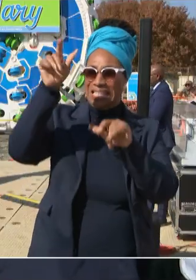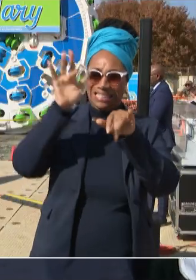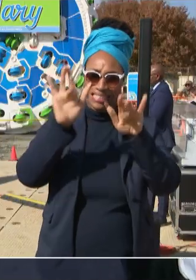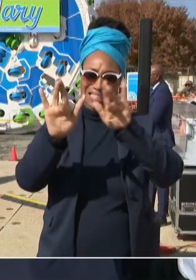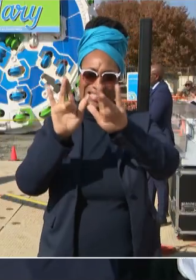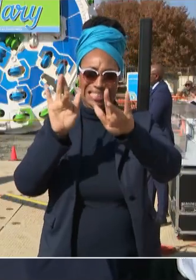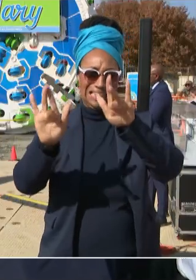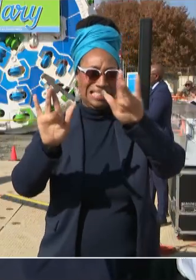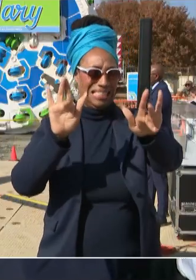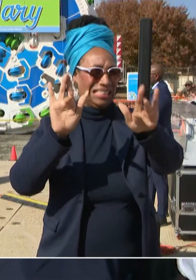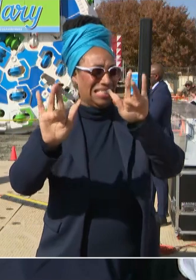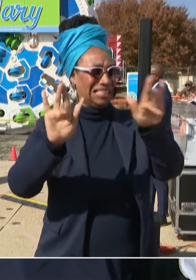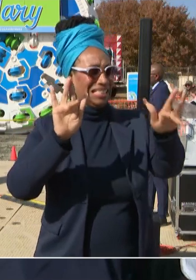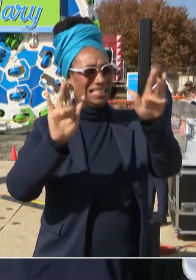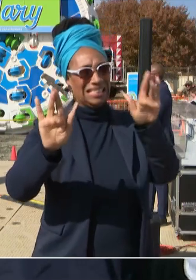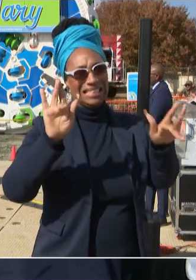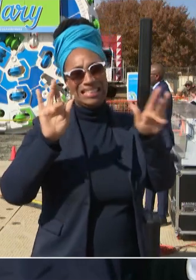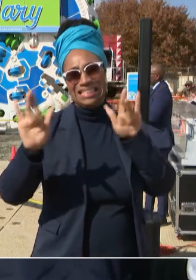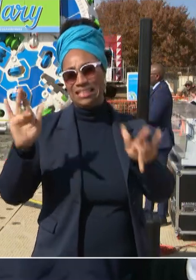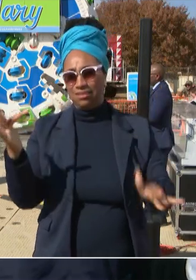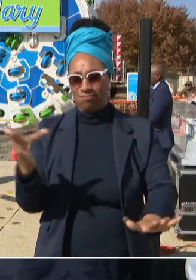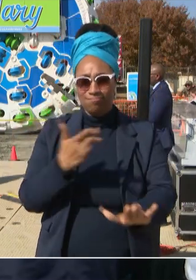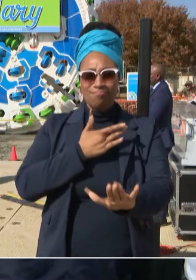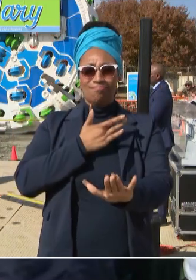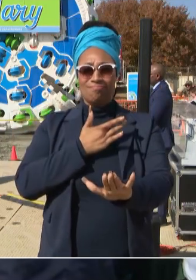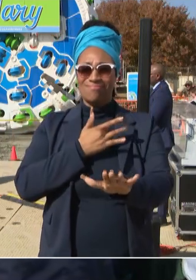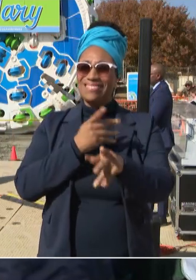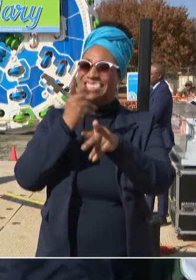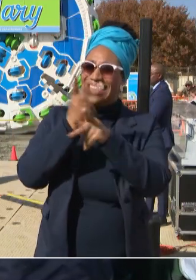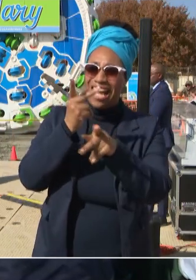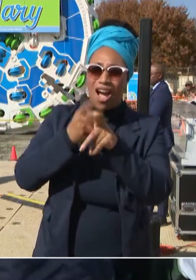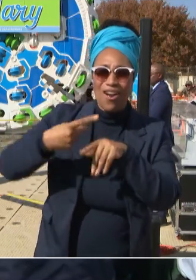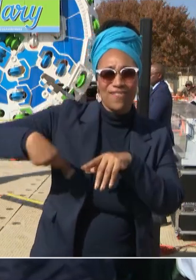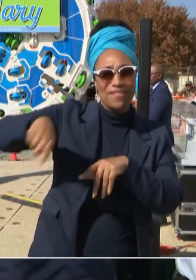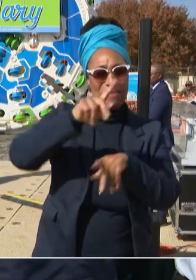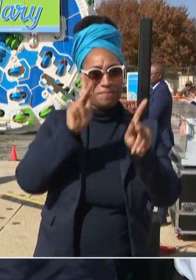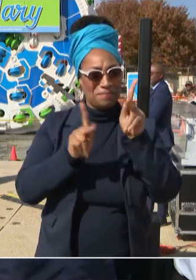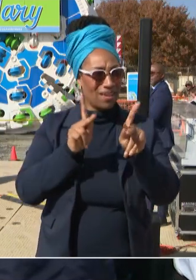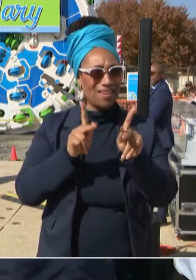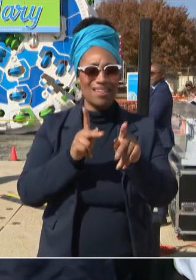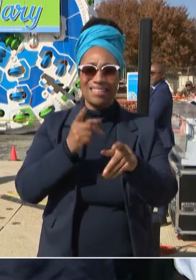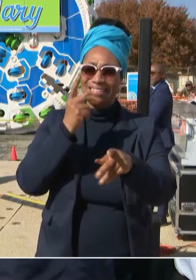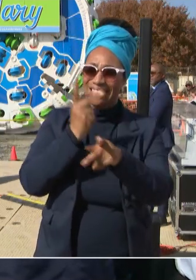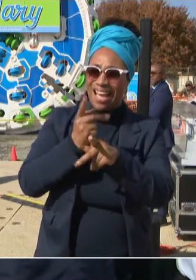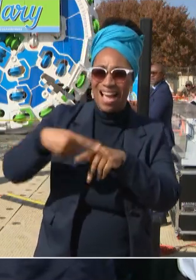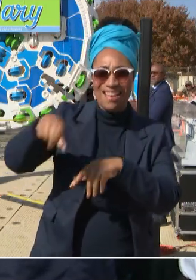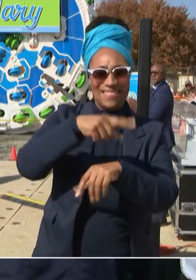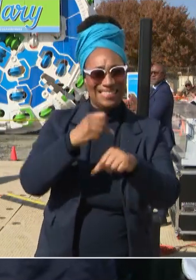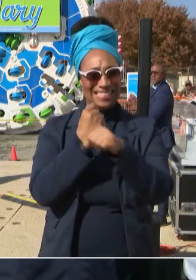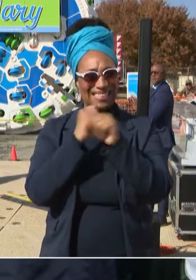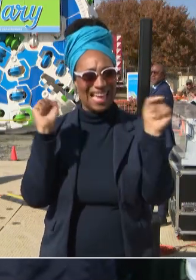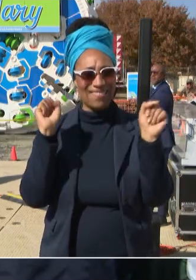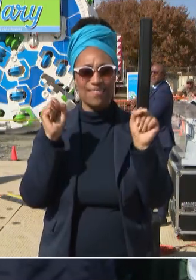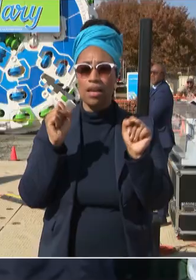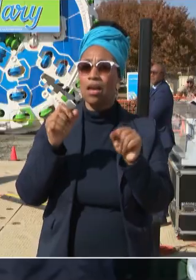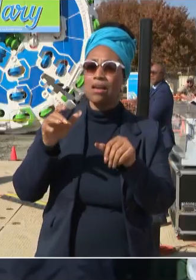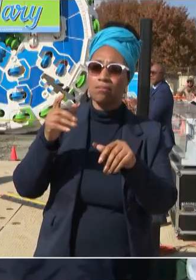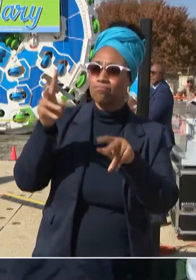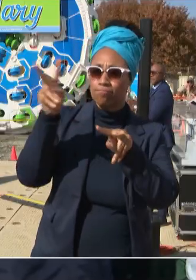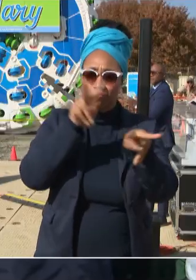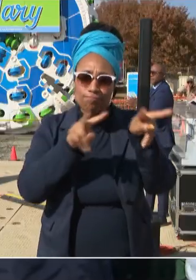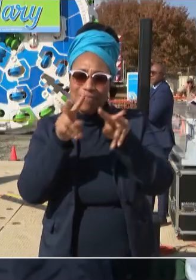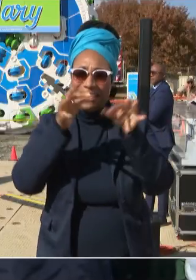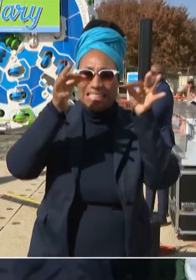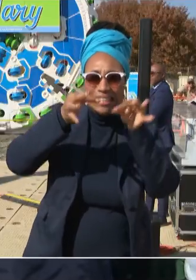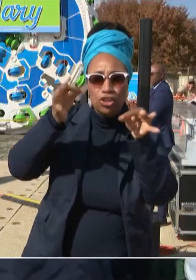into reality. Keep them safe in every task, guide their decisions, and inspire their efforts with wisdom,